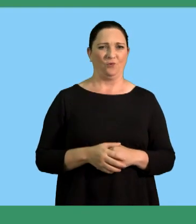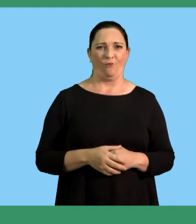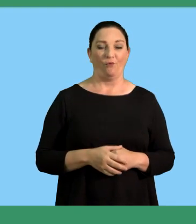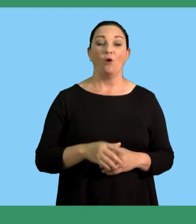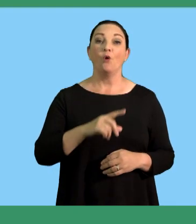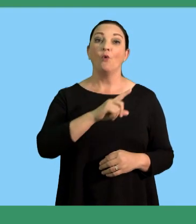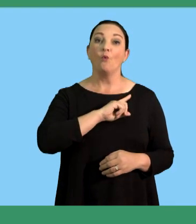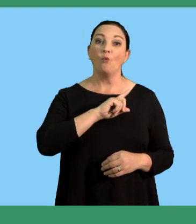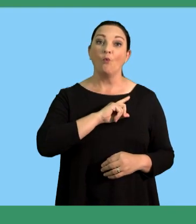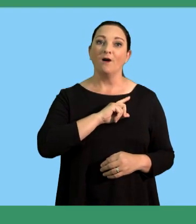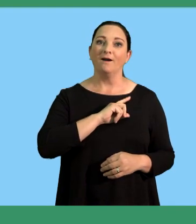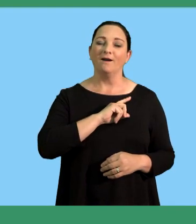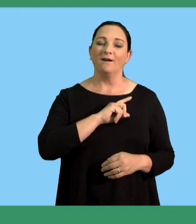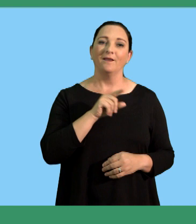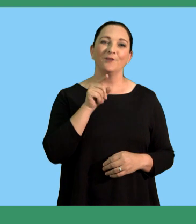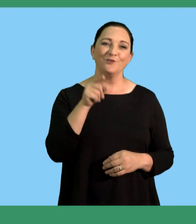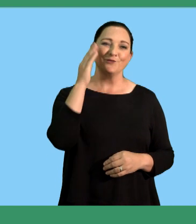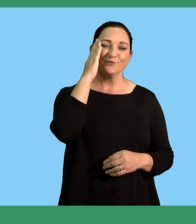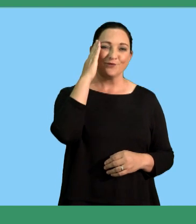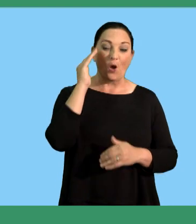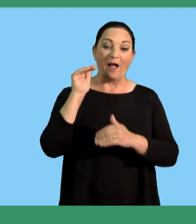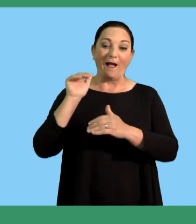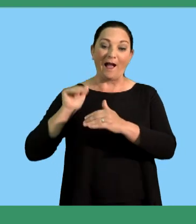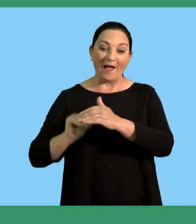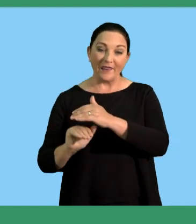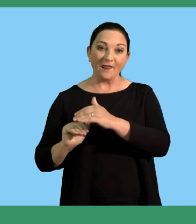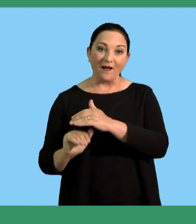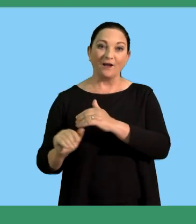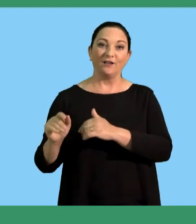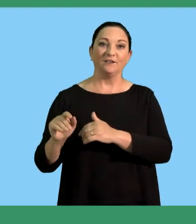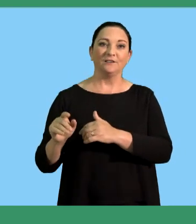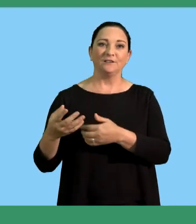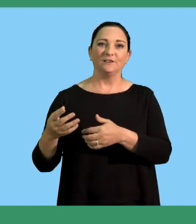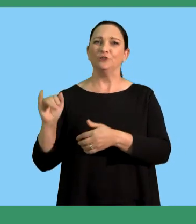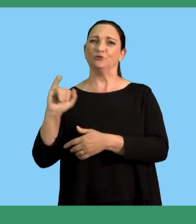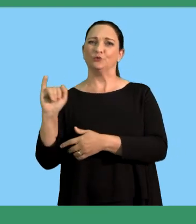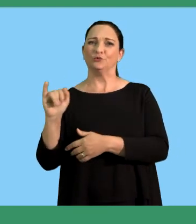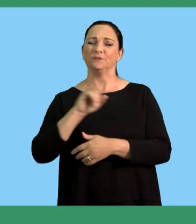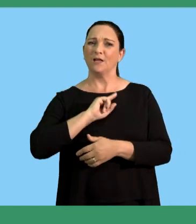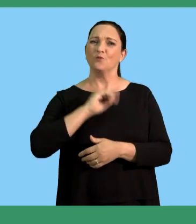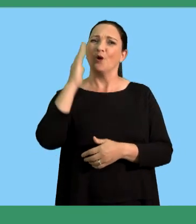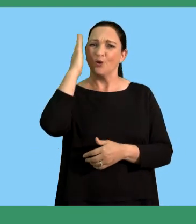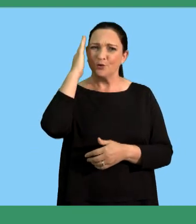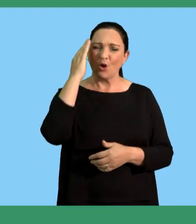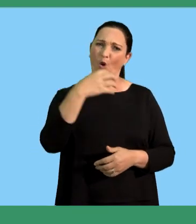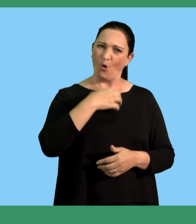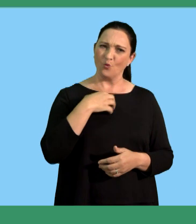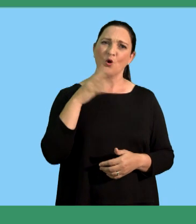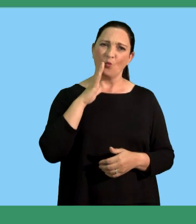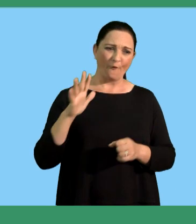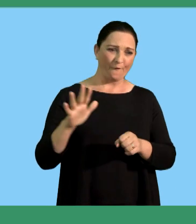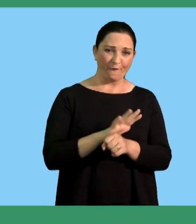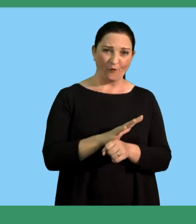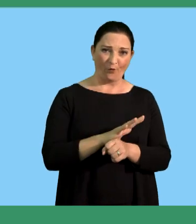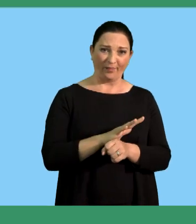Because the situation that is occurring here is under insurance, meaning the owner of Top Traders will